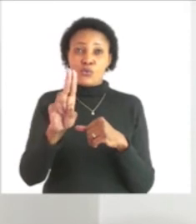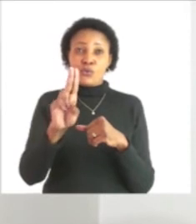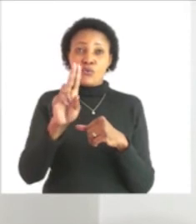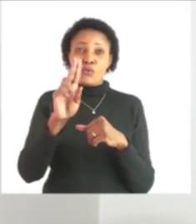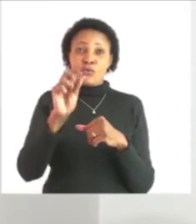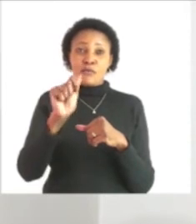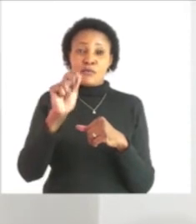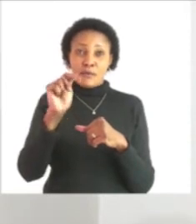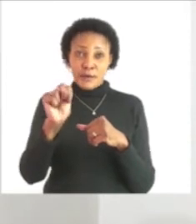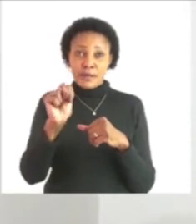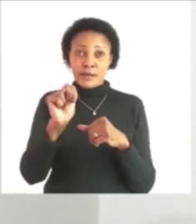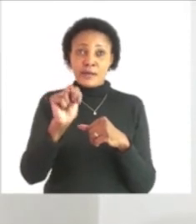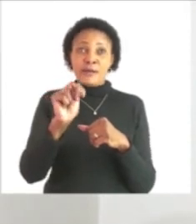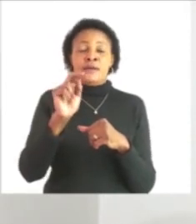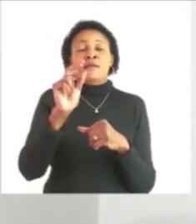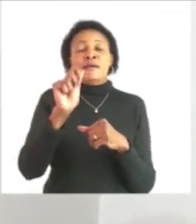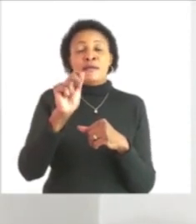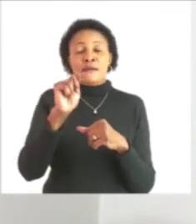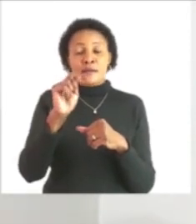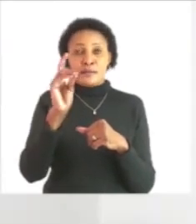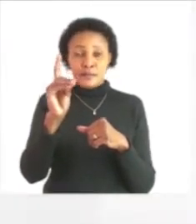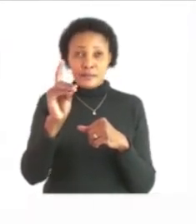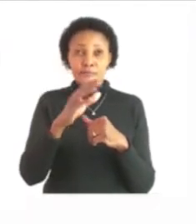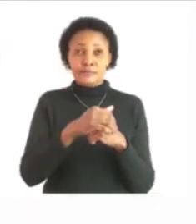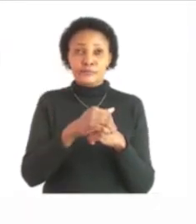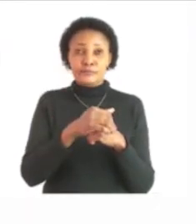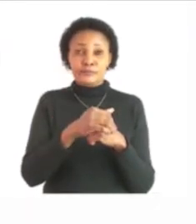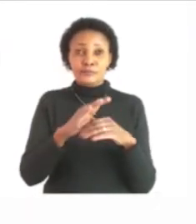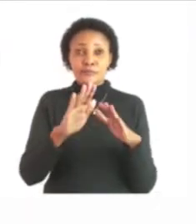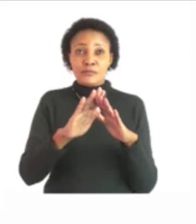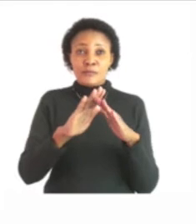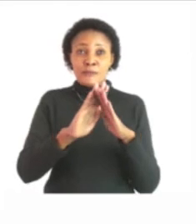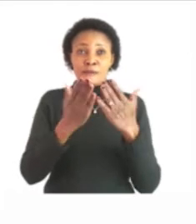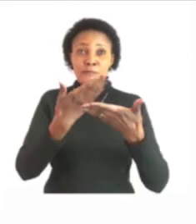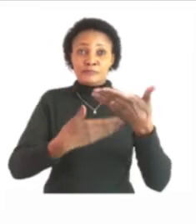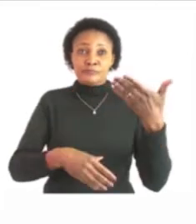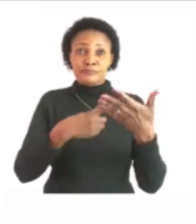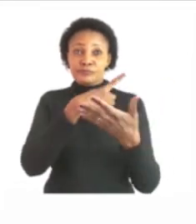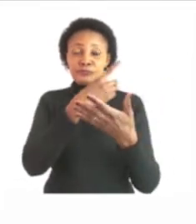Now next to it, in your book, on page 16,